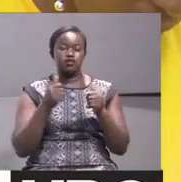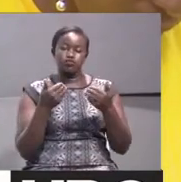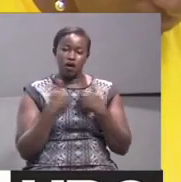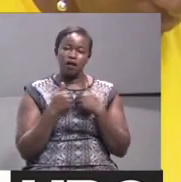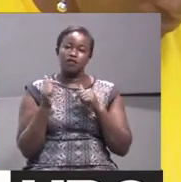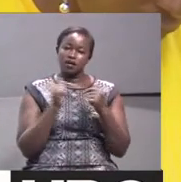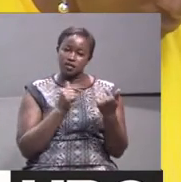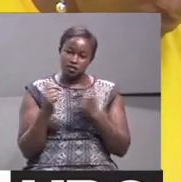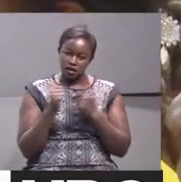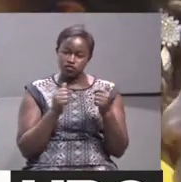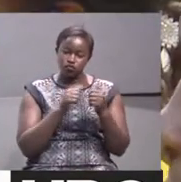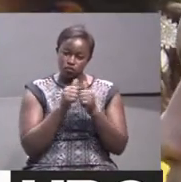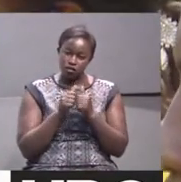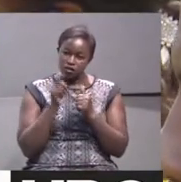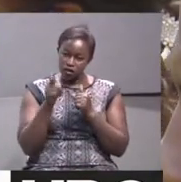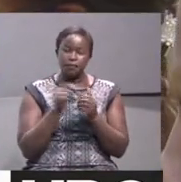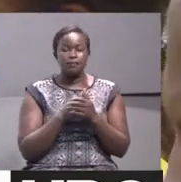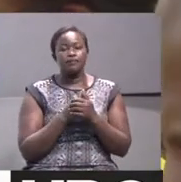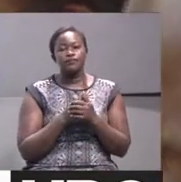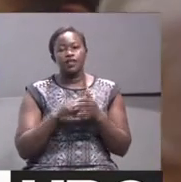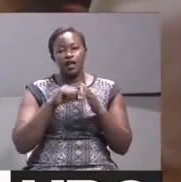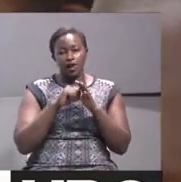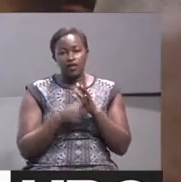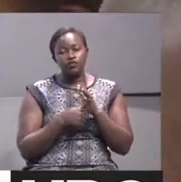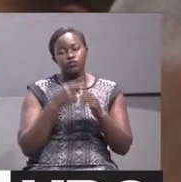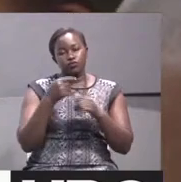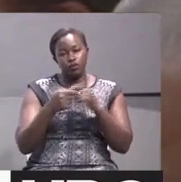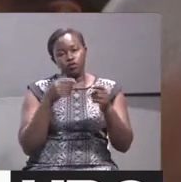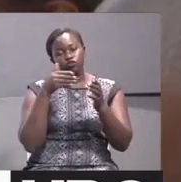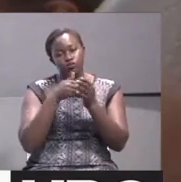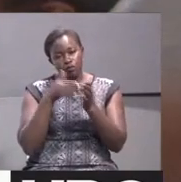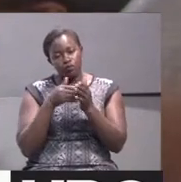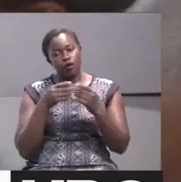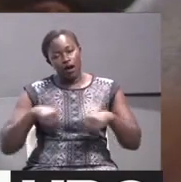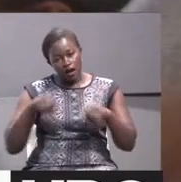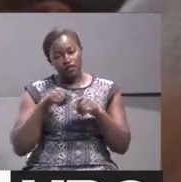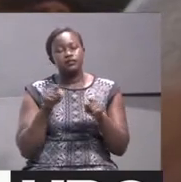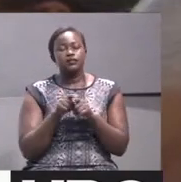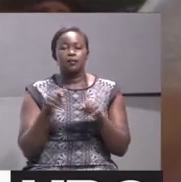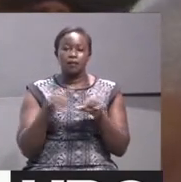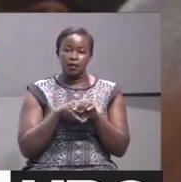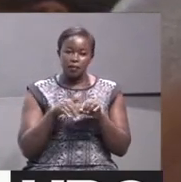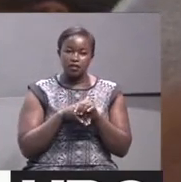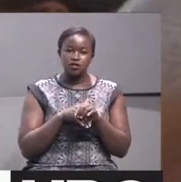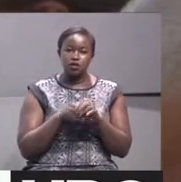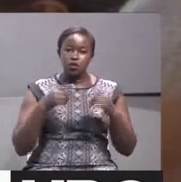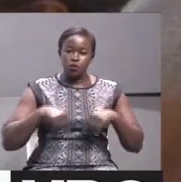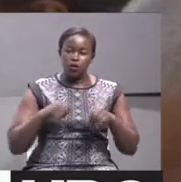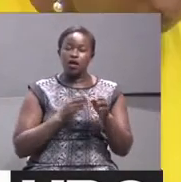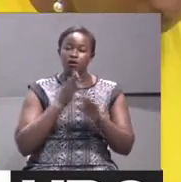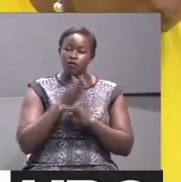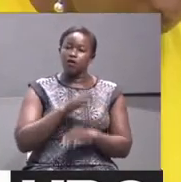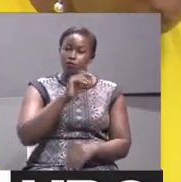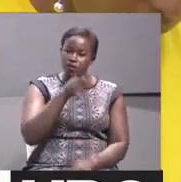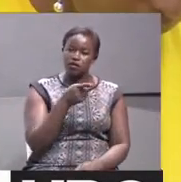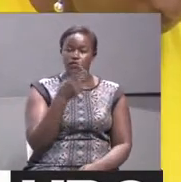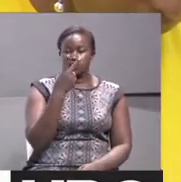him on issues that affect us and our members. We are over 1,200